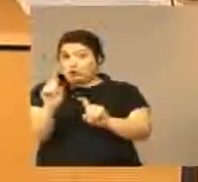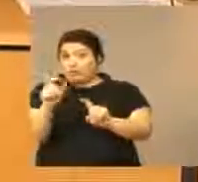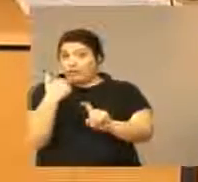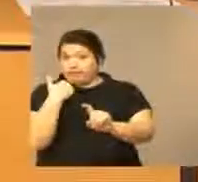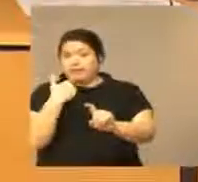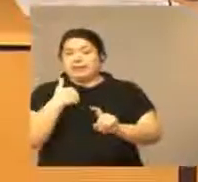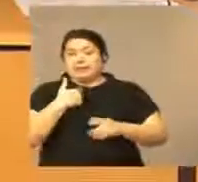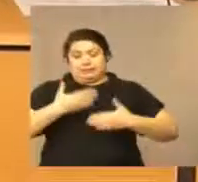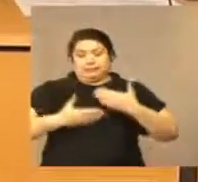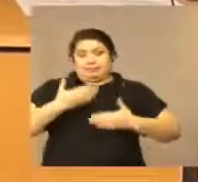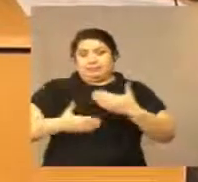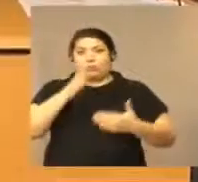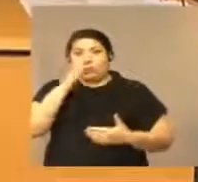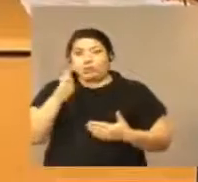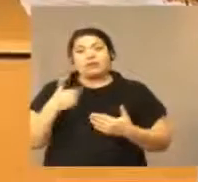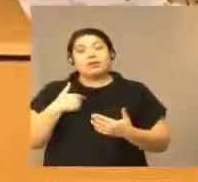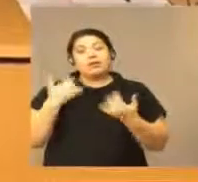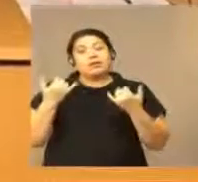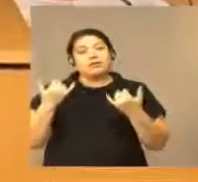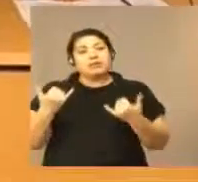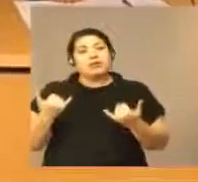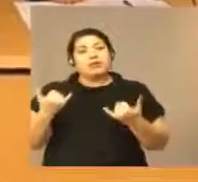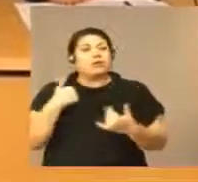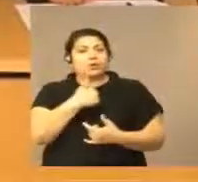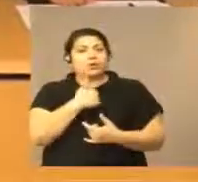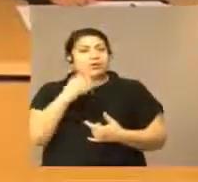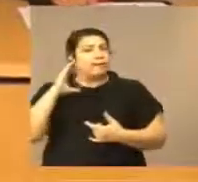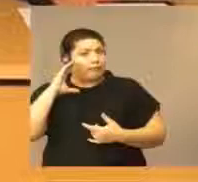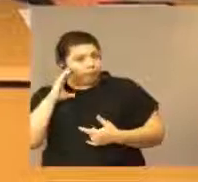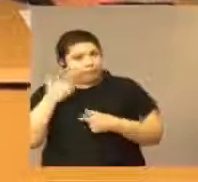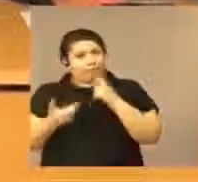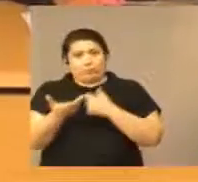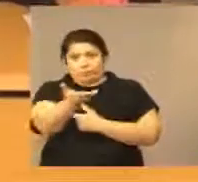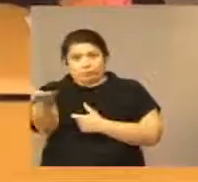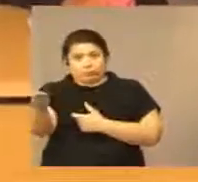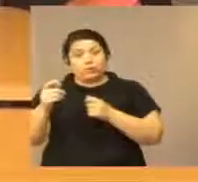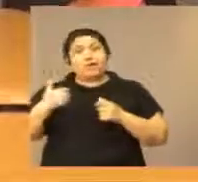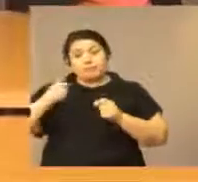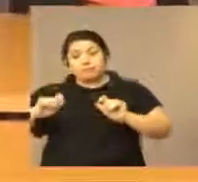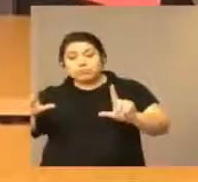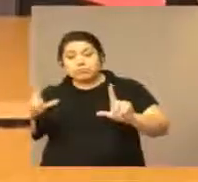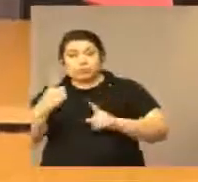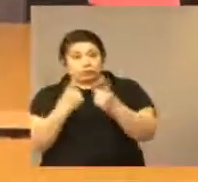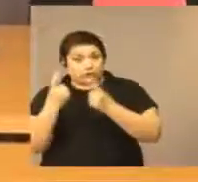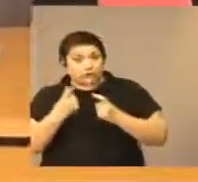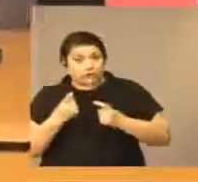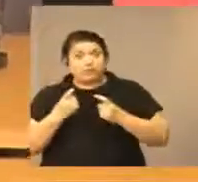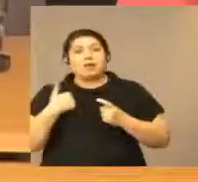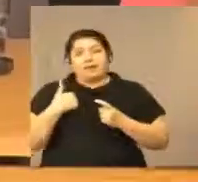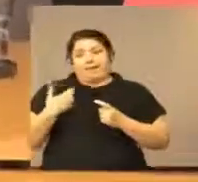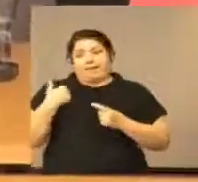along. We now have an opportunity to hear questions from our audience, and I have several